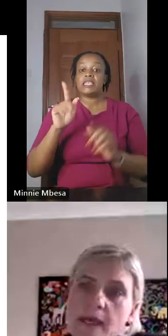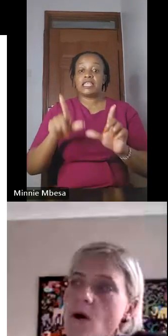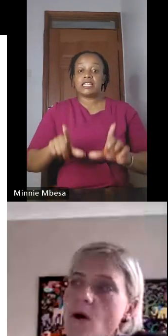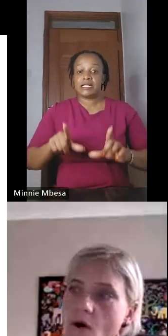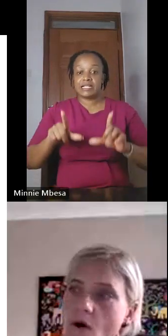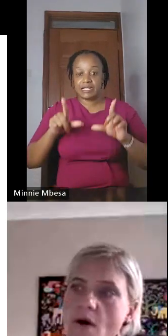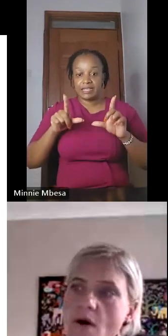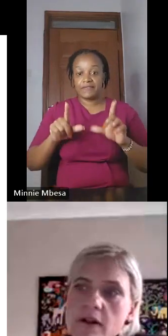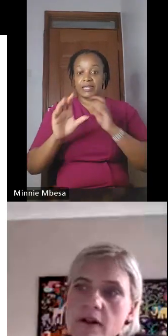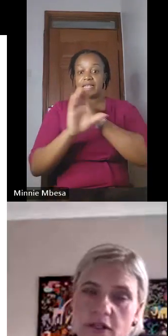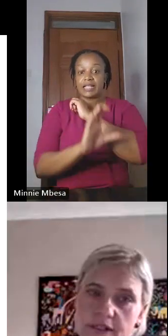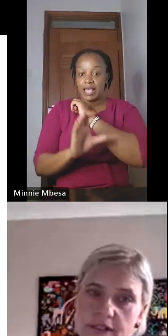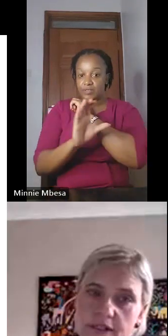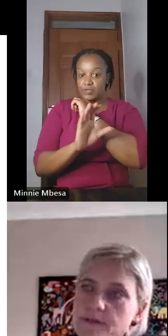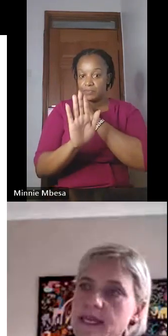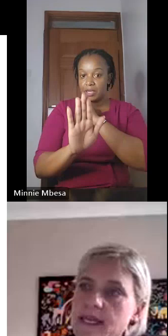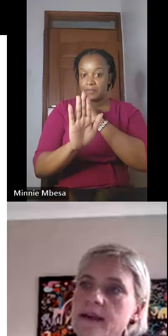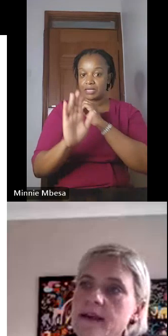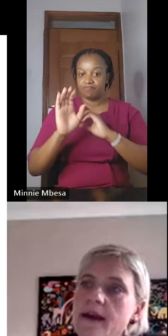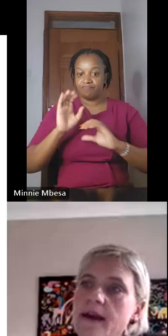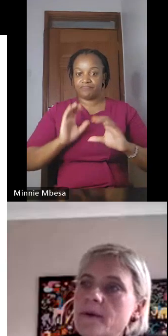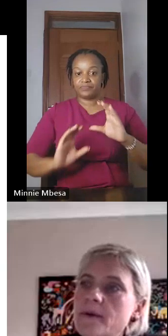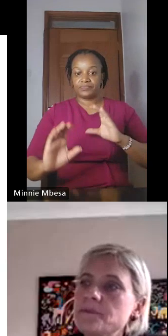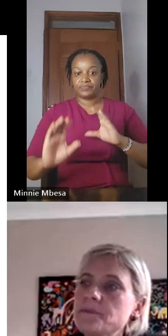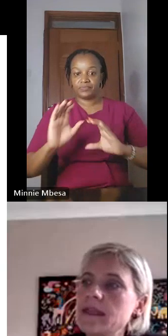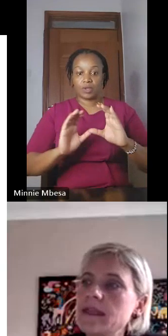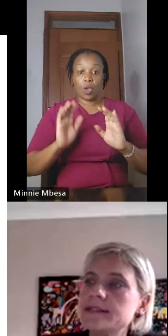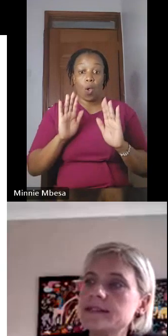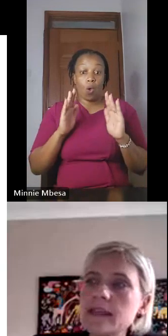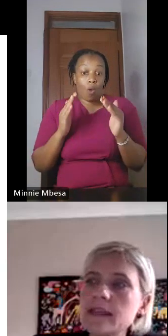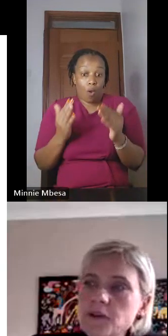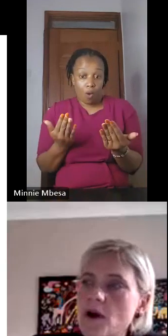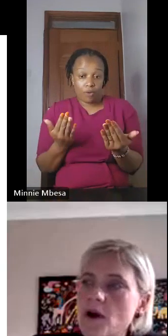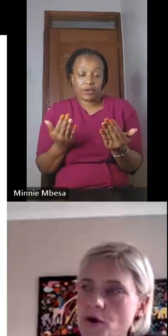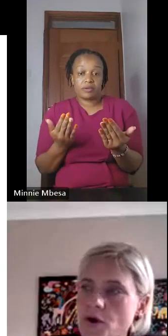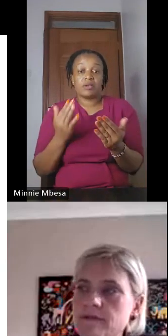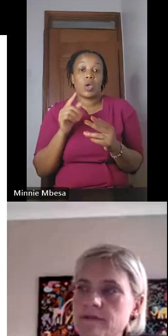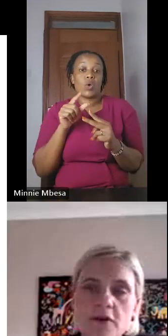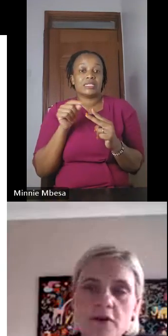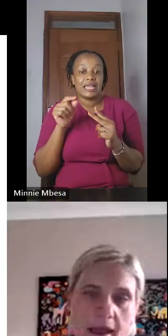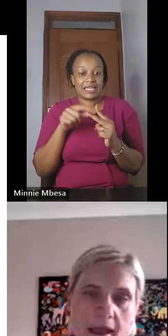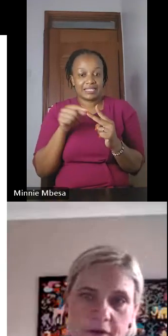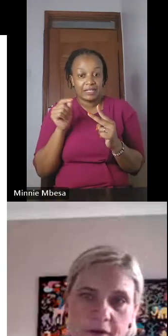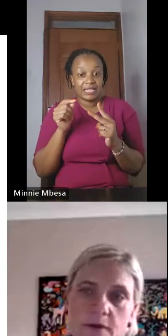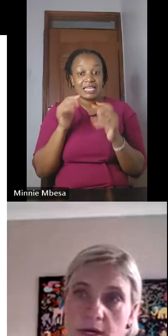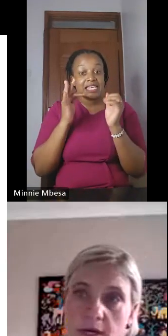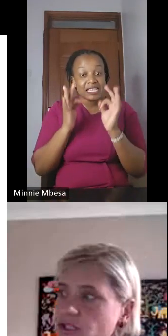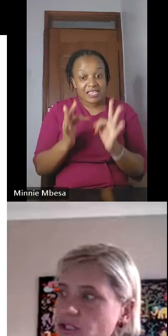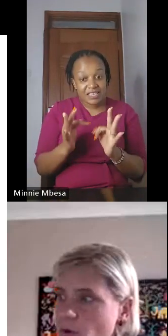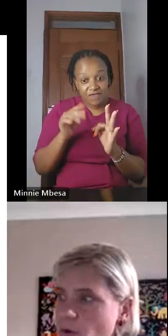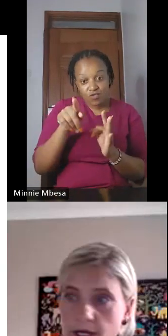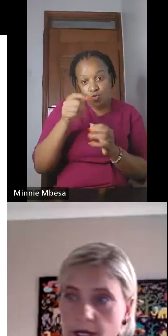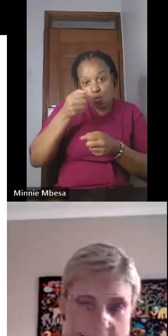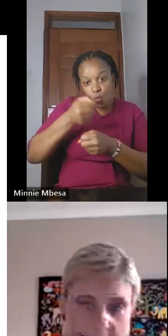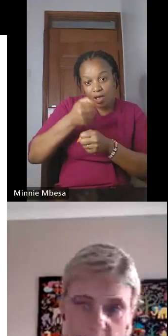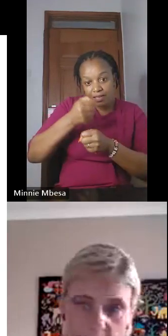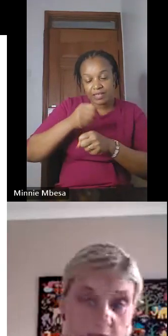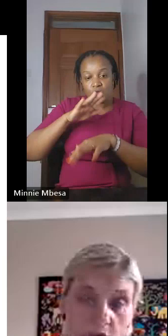citizenship, or alternatively, is if you are working for an African